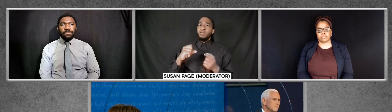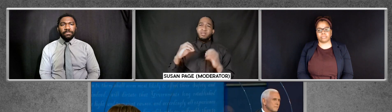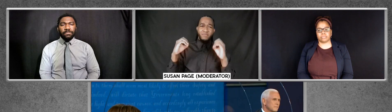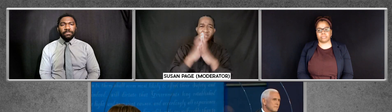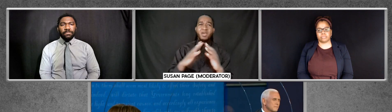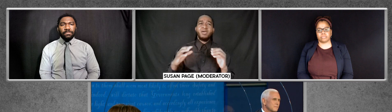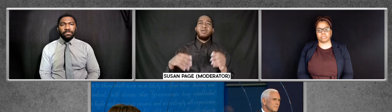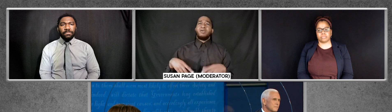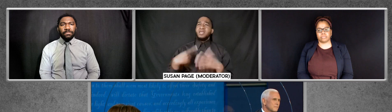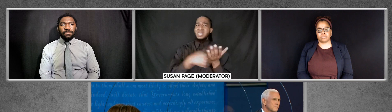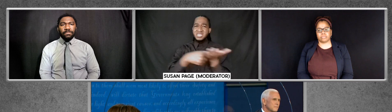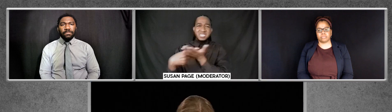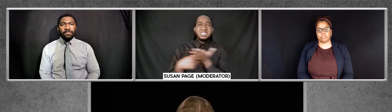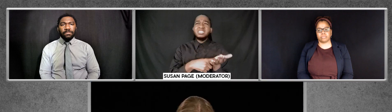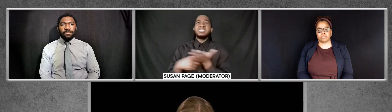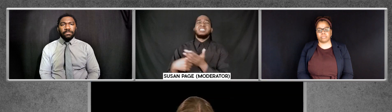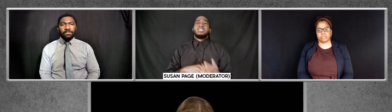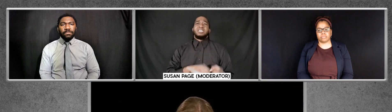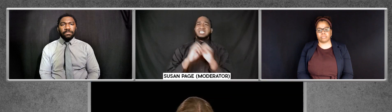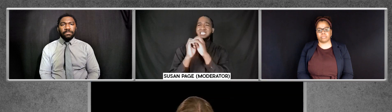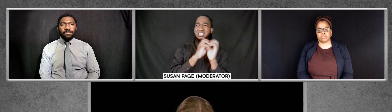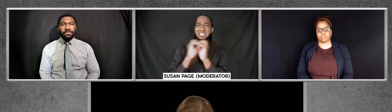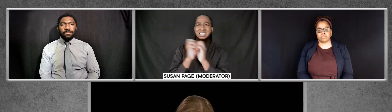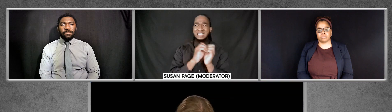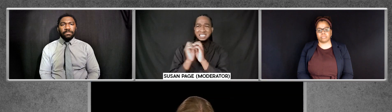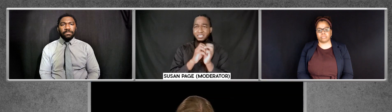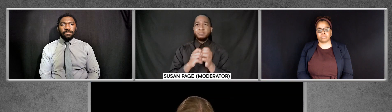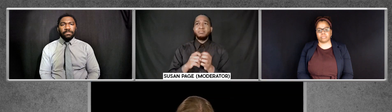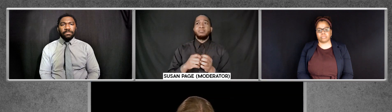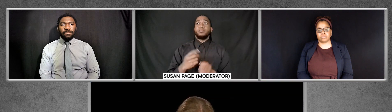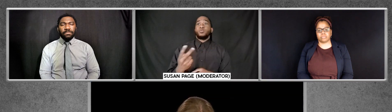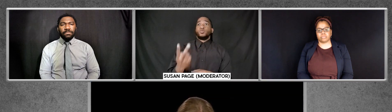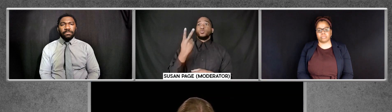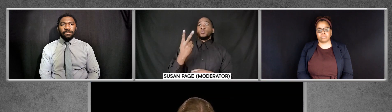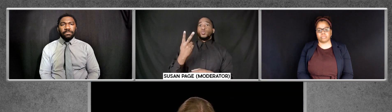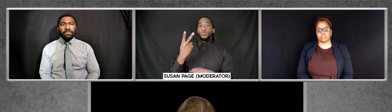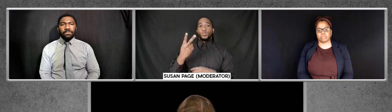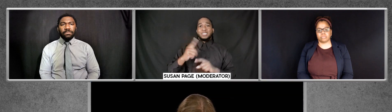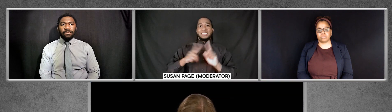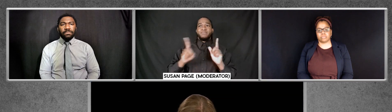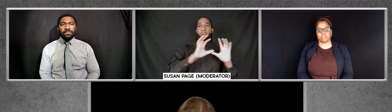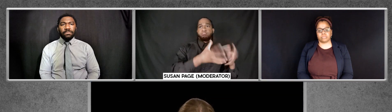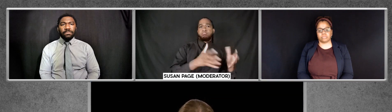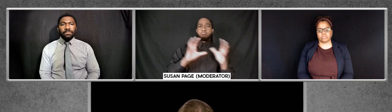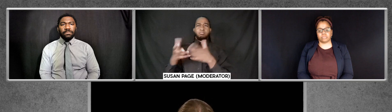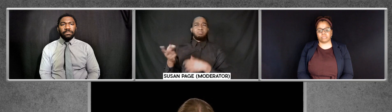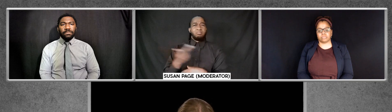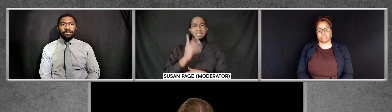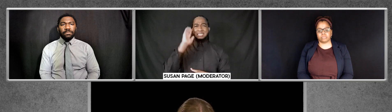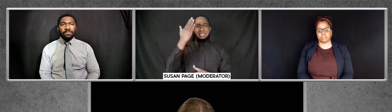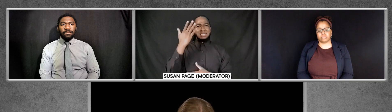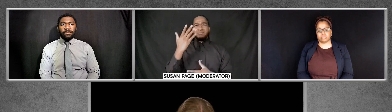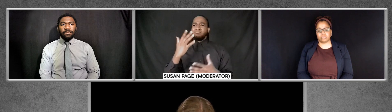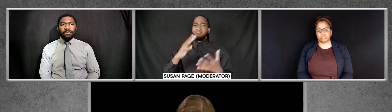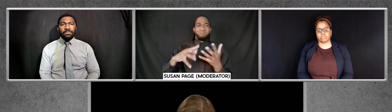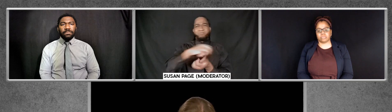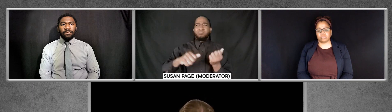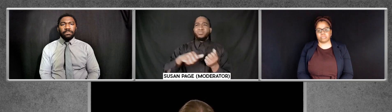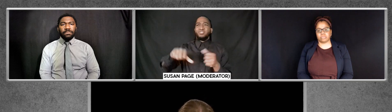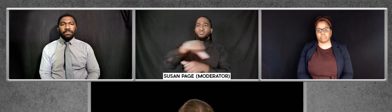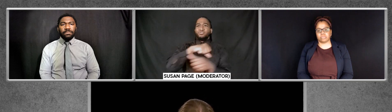the news, all I see are 2 candidates from opposing parties trying to tear each other down. If our leaders can't get along, how